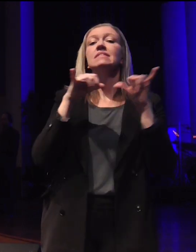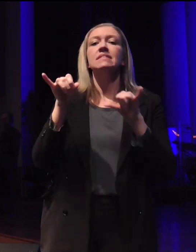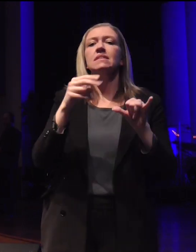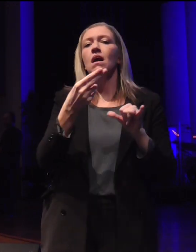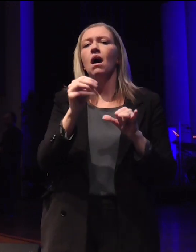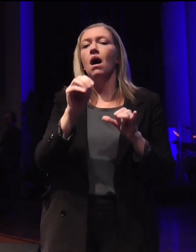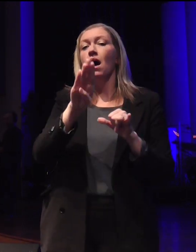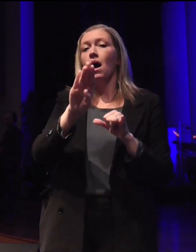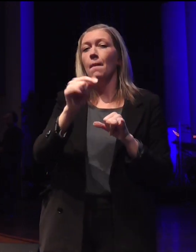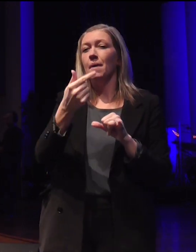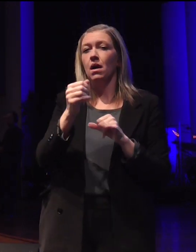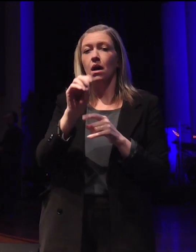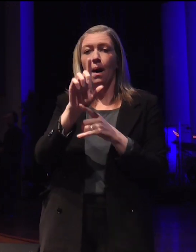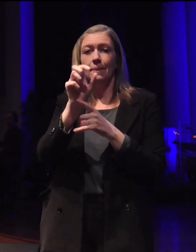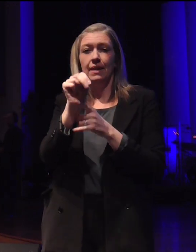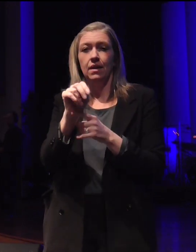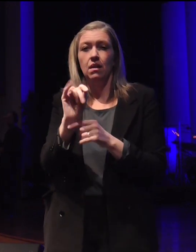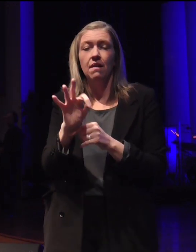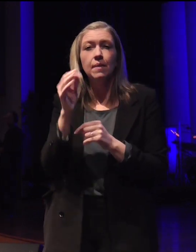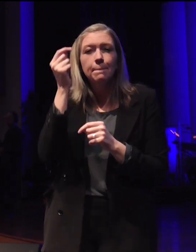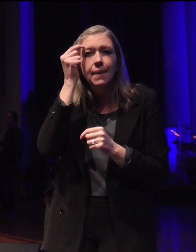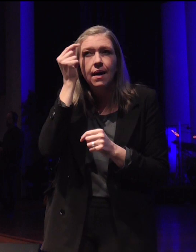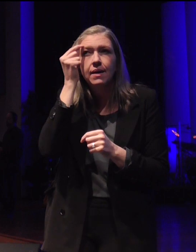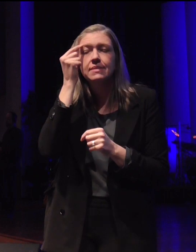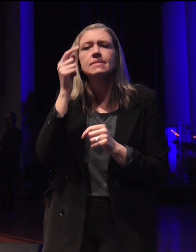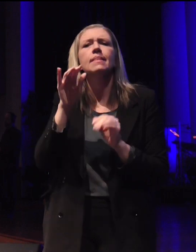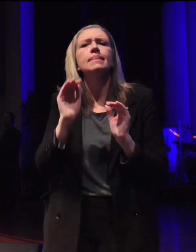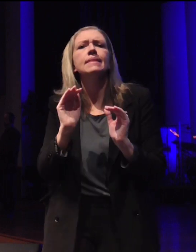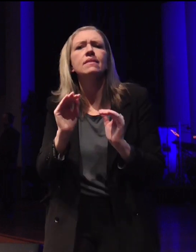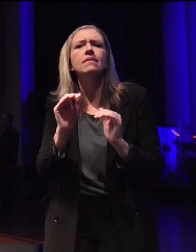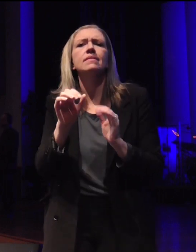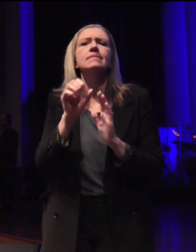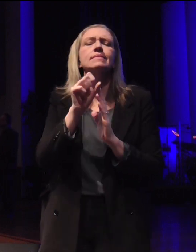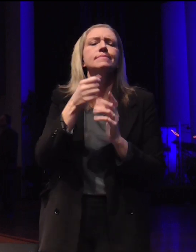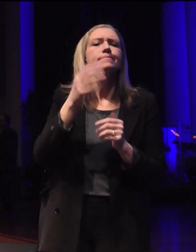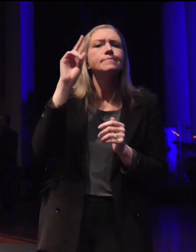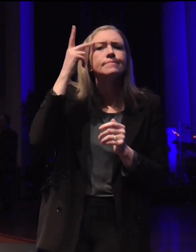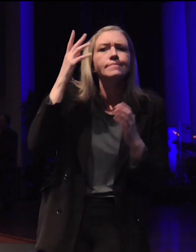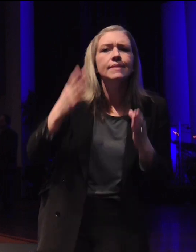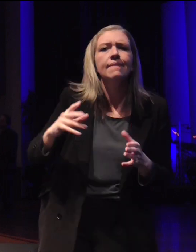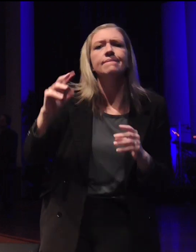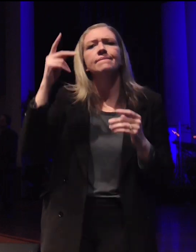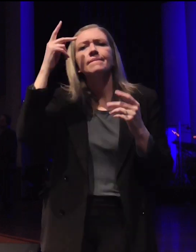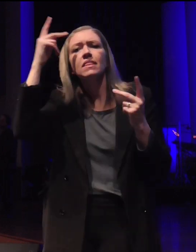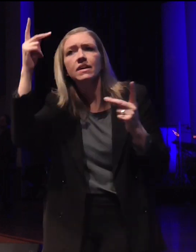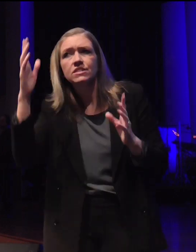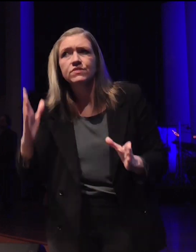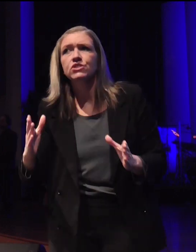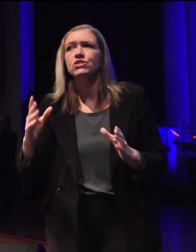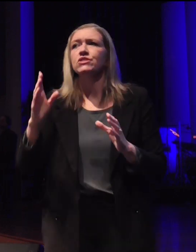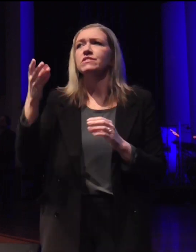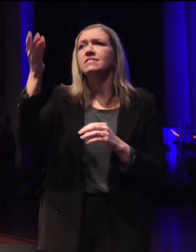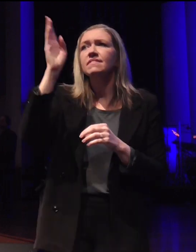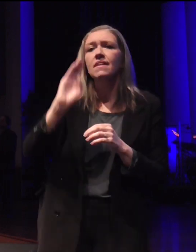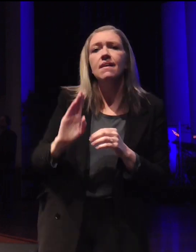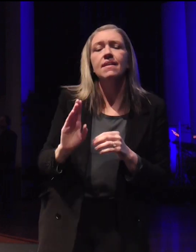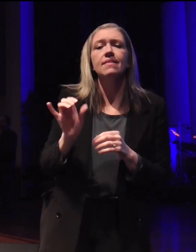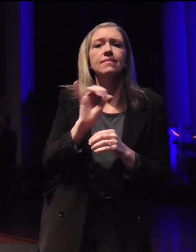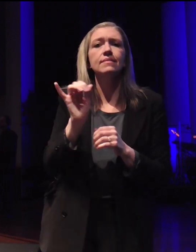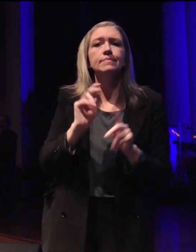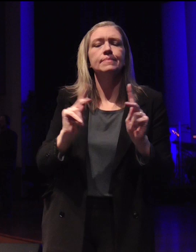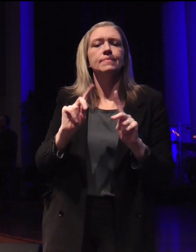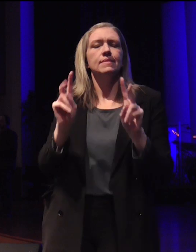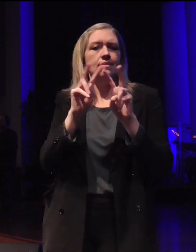little minds, adored by little statesmen and philosophers and divines. With consistency, a